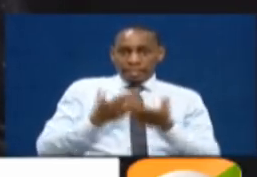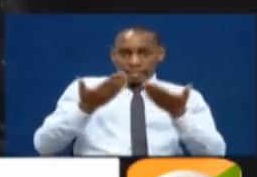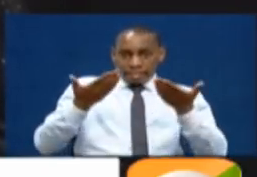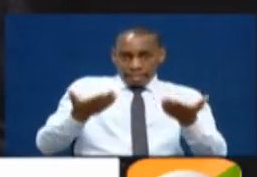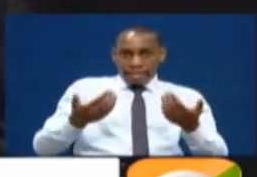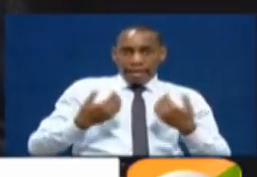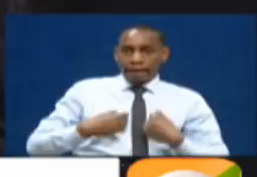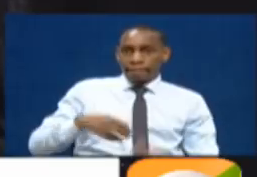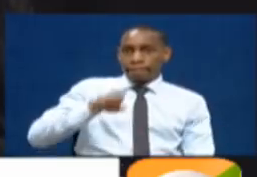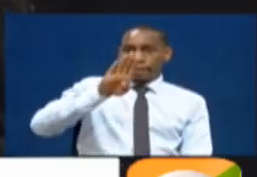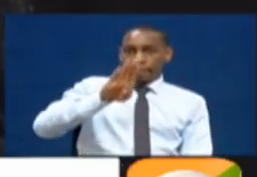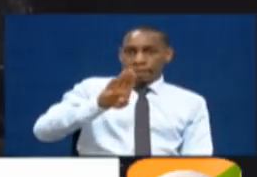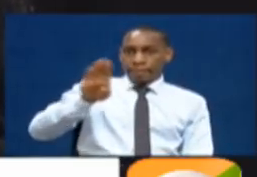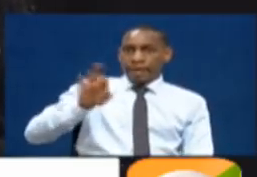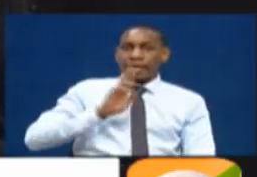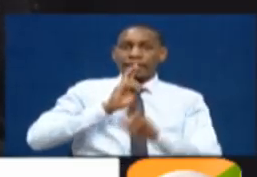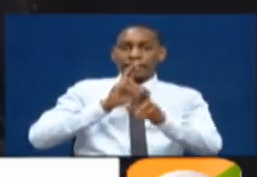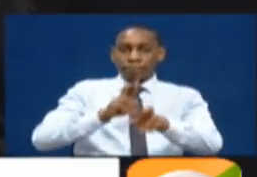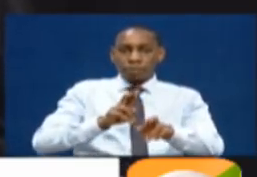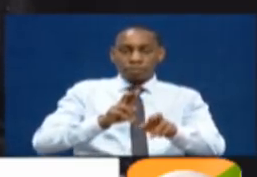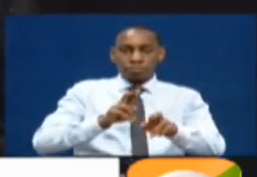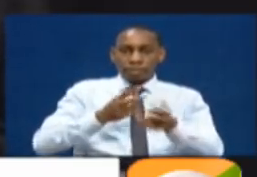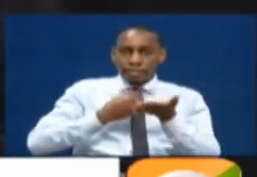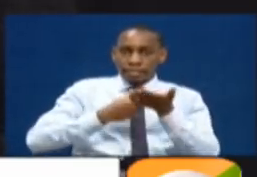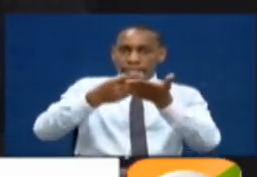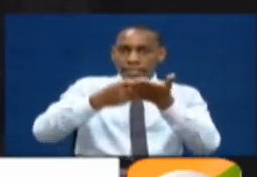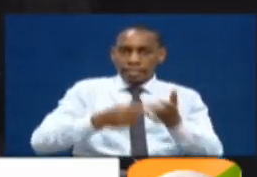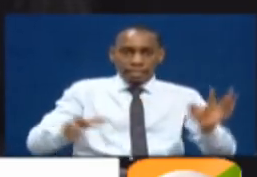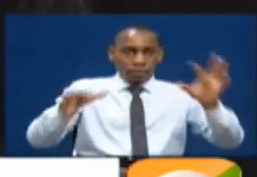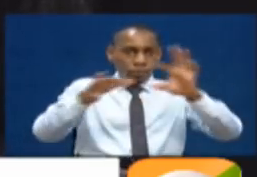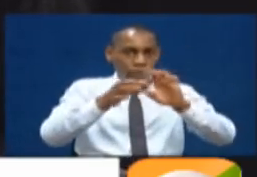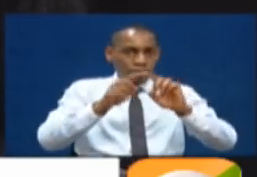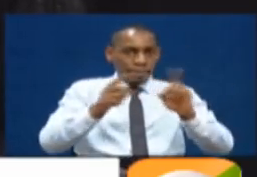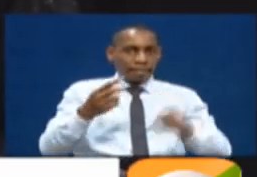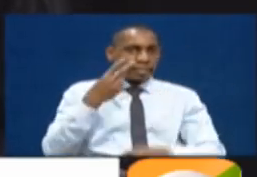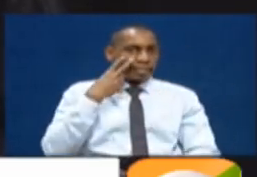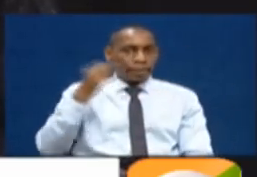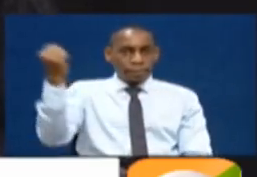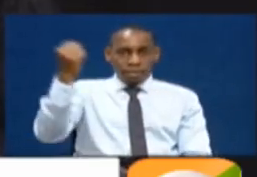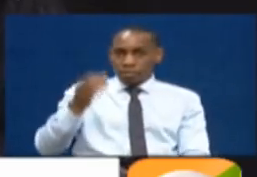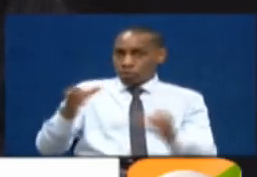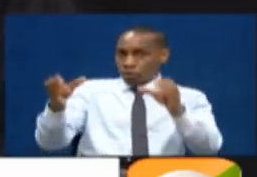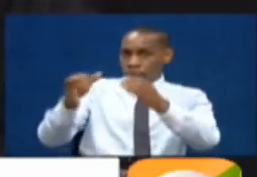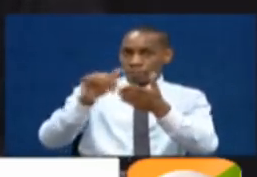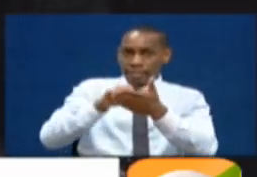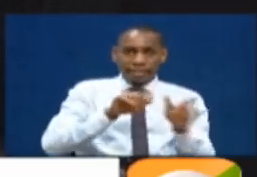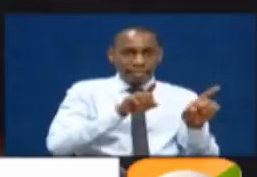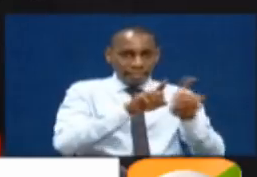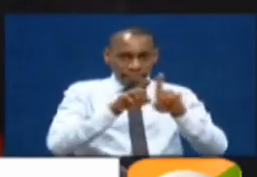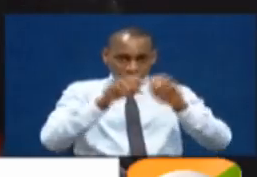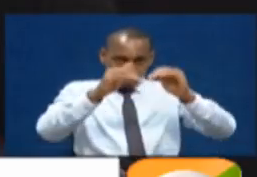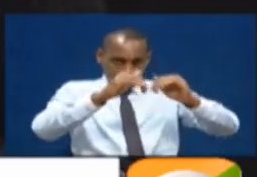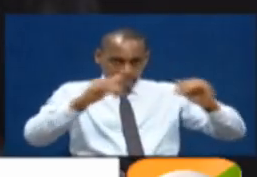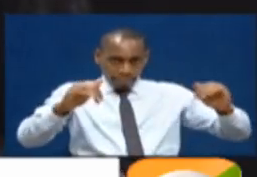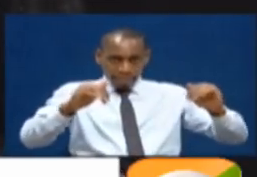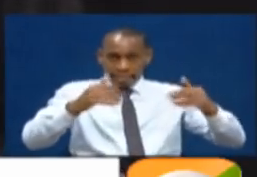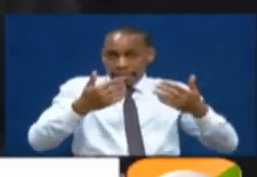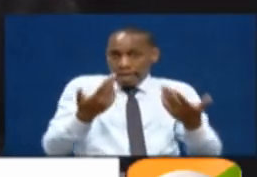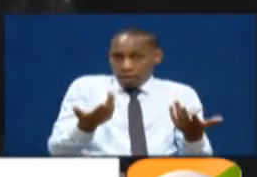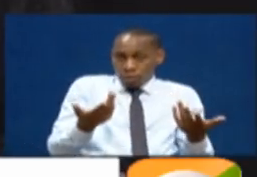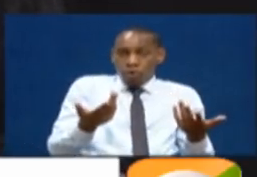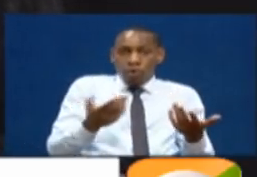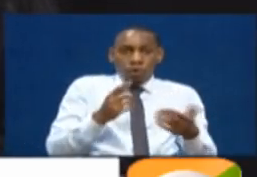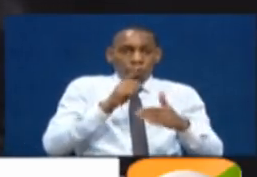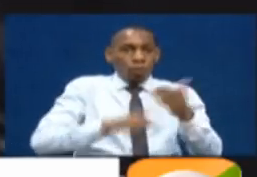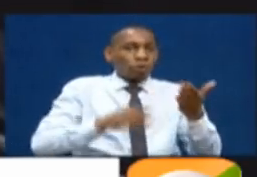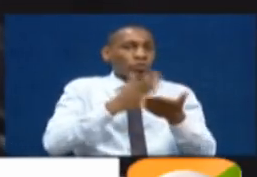report, which currently talks about cohesion. But then we are seeing a political class that is also divided in terms of what